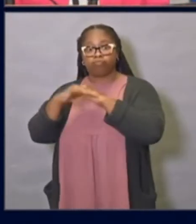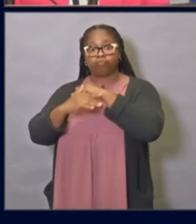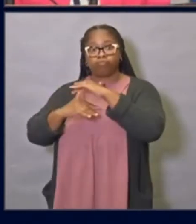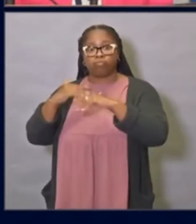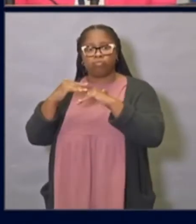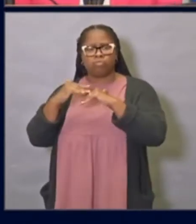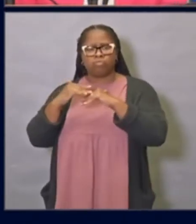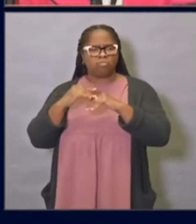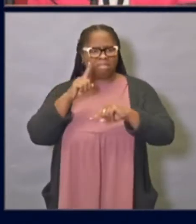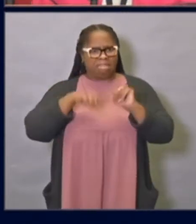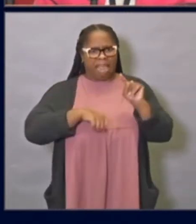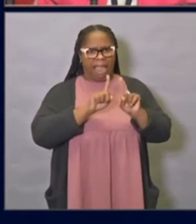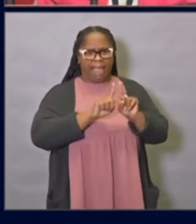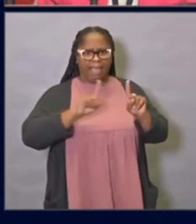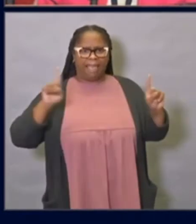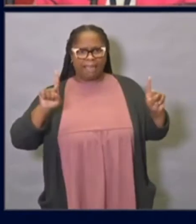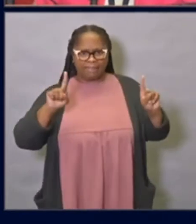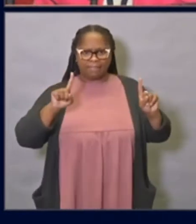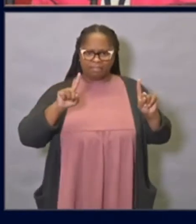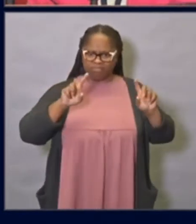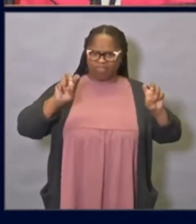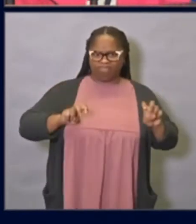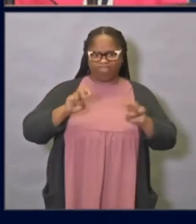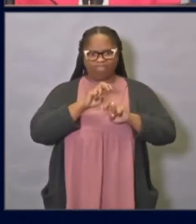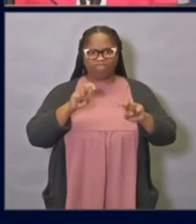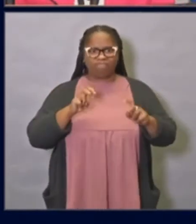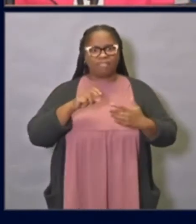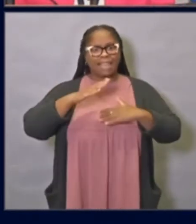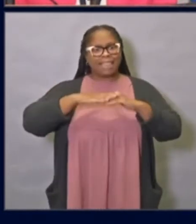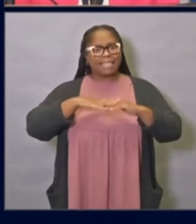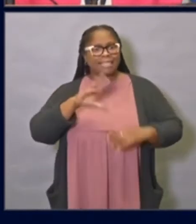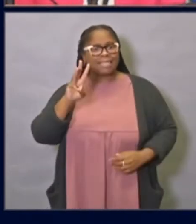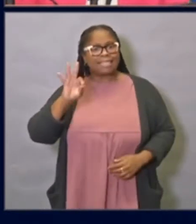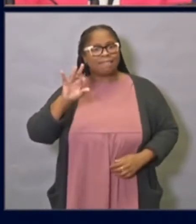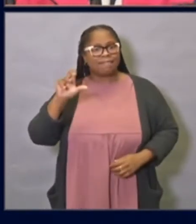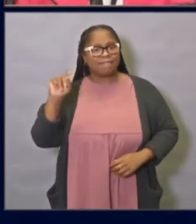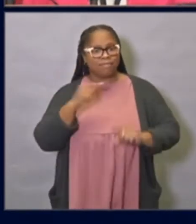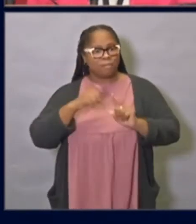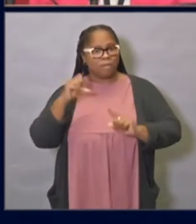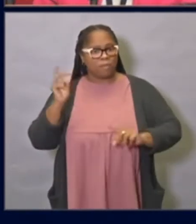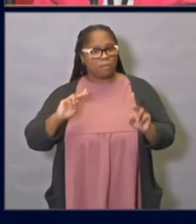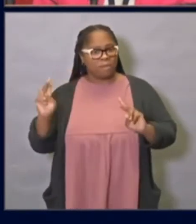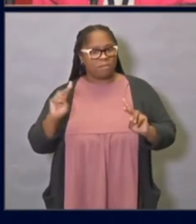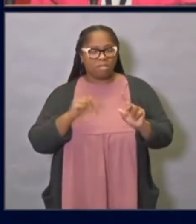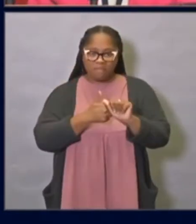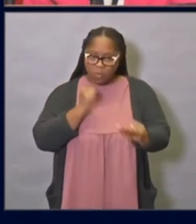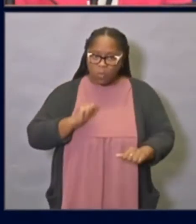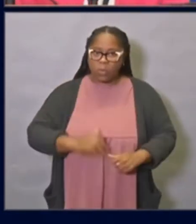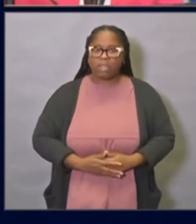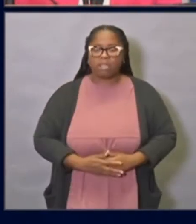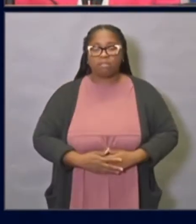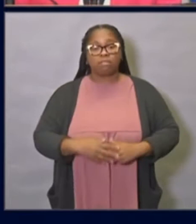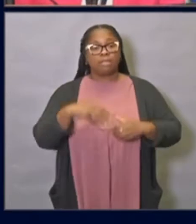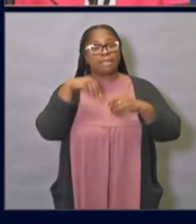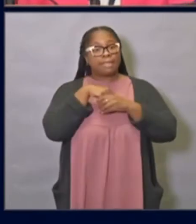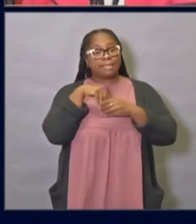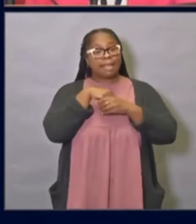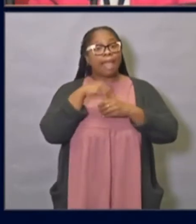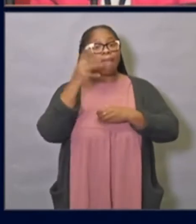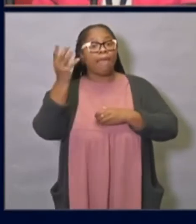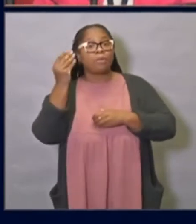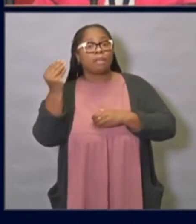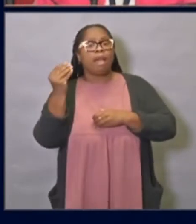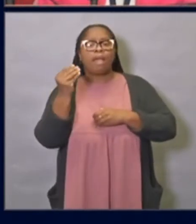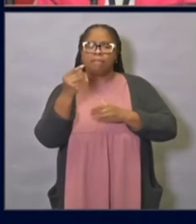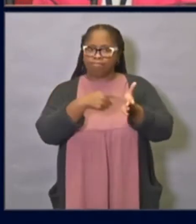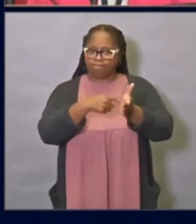maintain a distance of at least 6 feet from others. Wear face coverings inside and